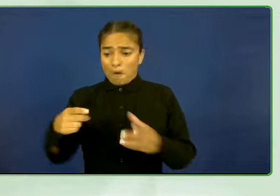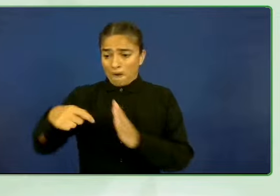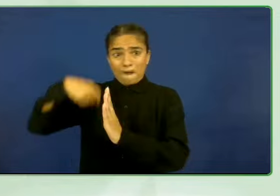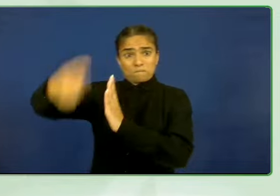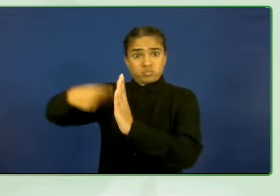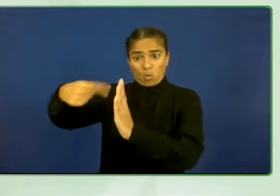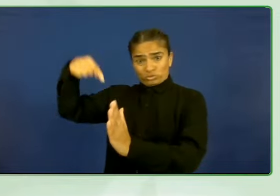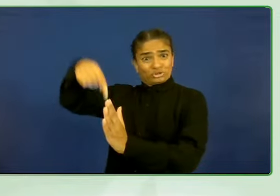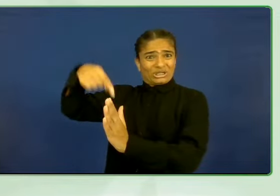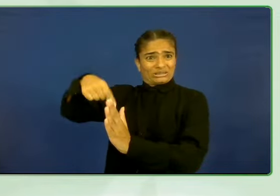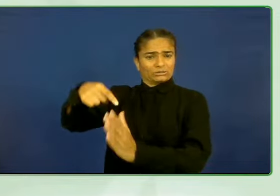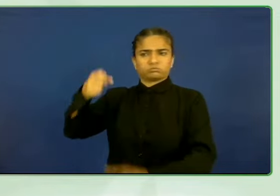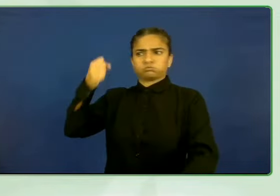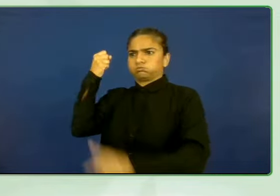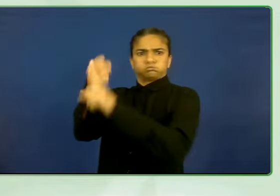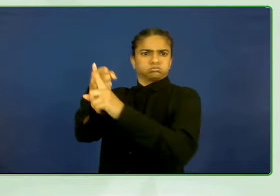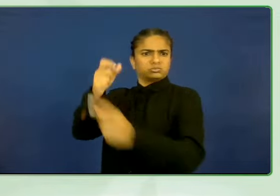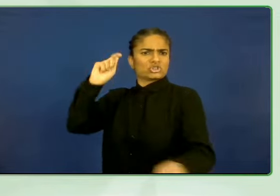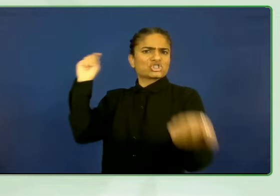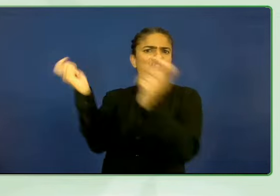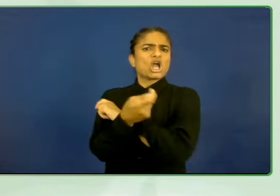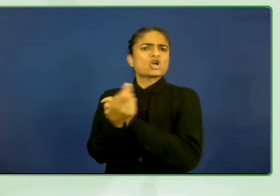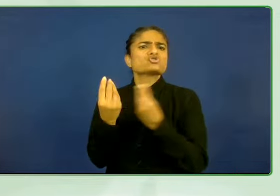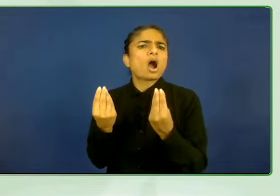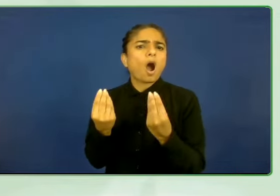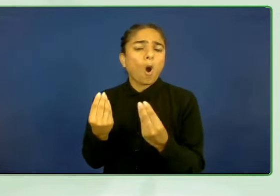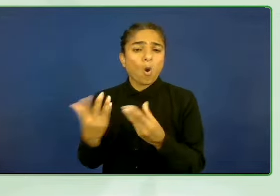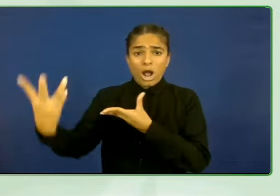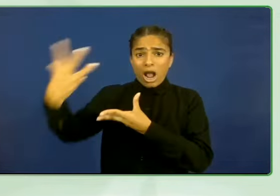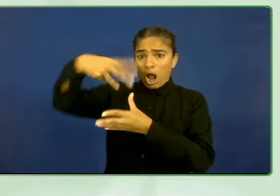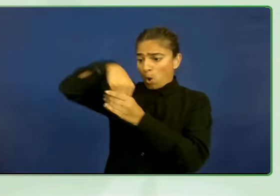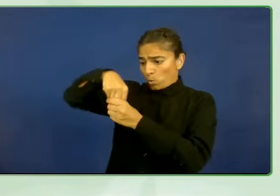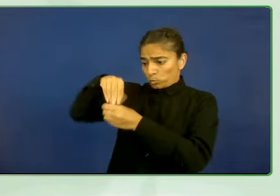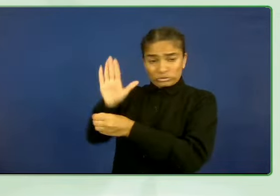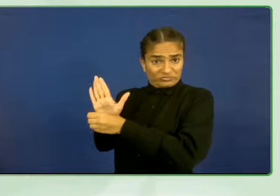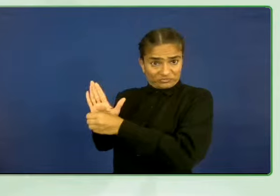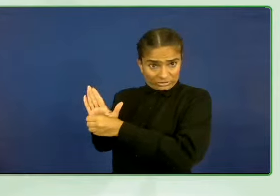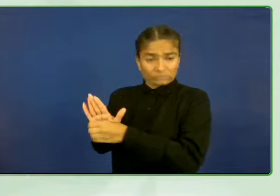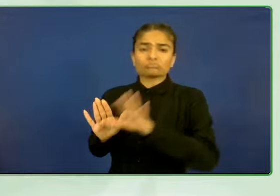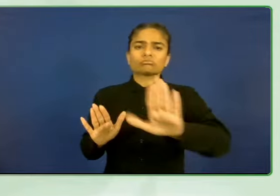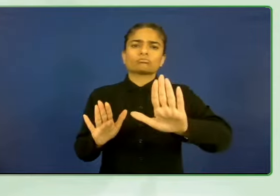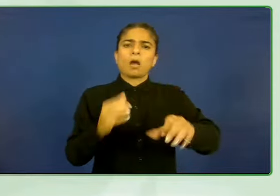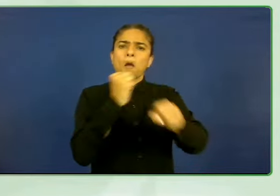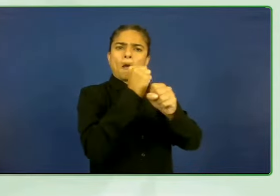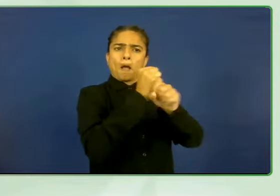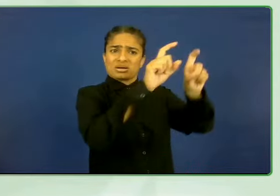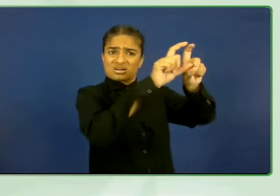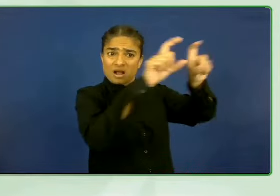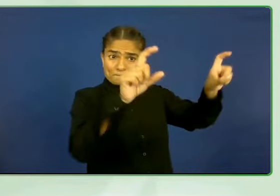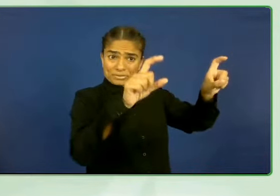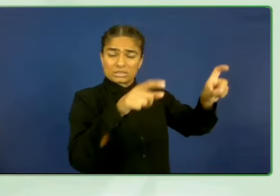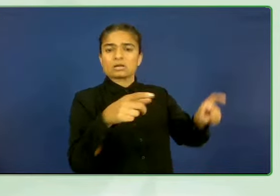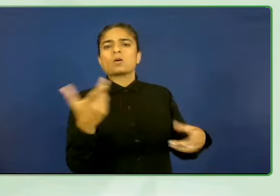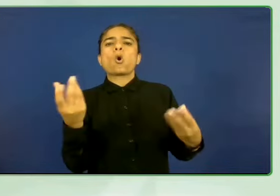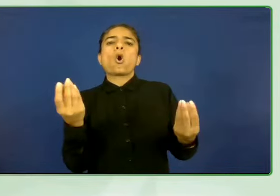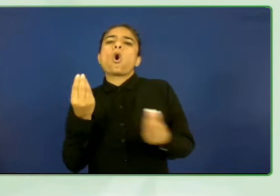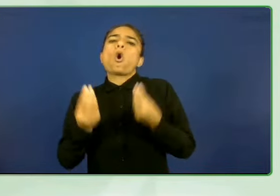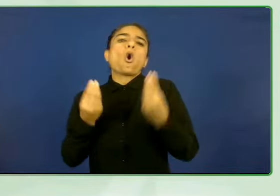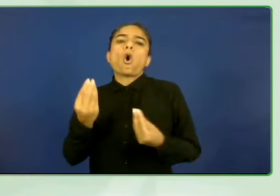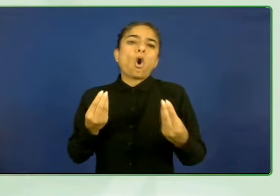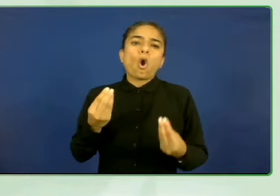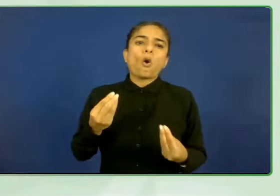of inclusiveness within your company? Did this was an input also to make another sensitivity awareness